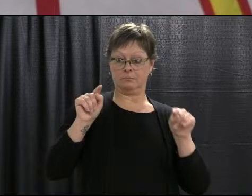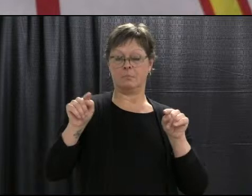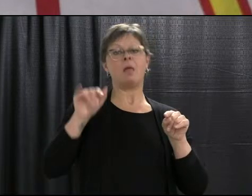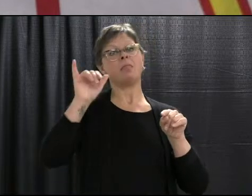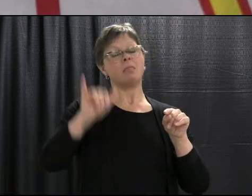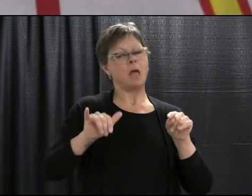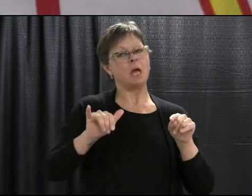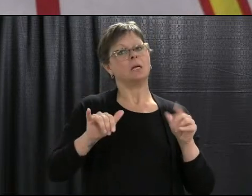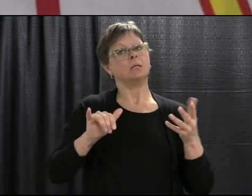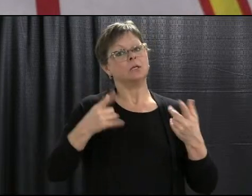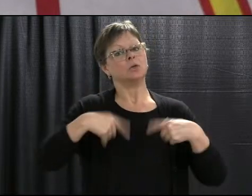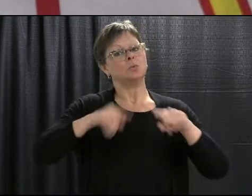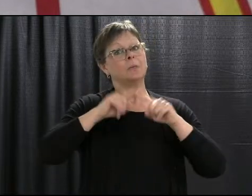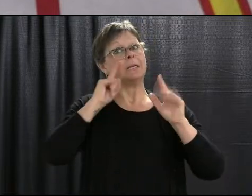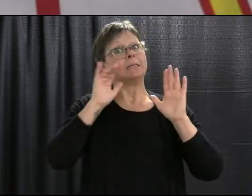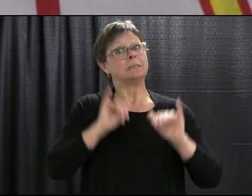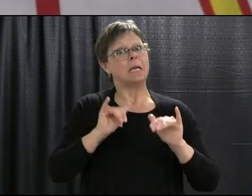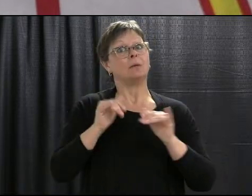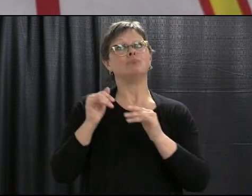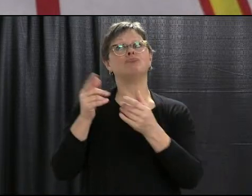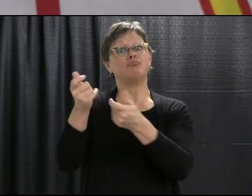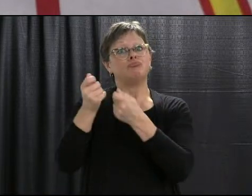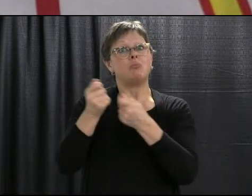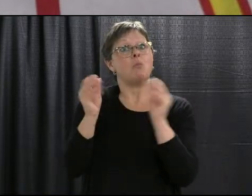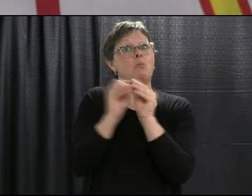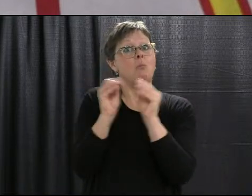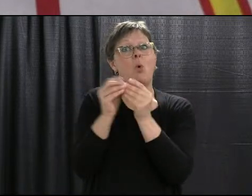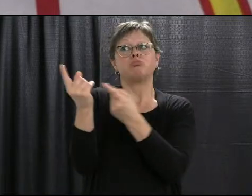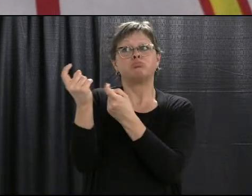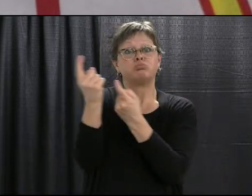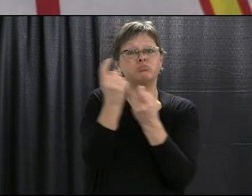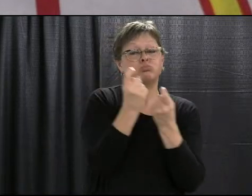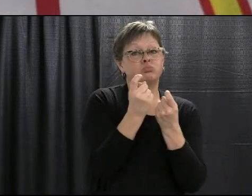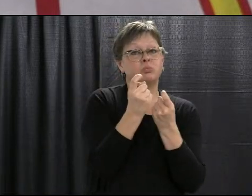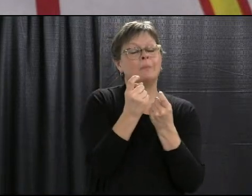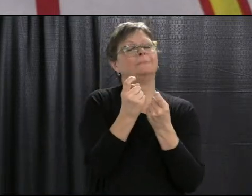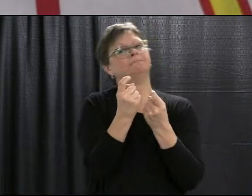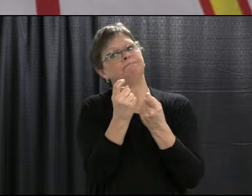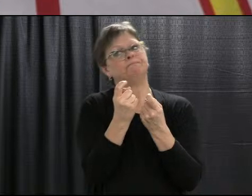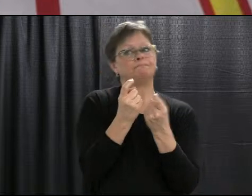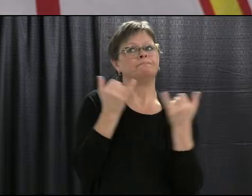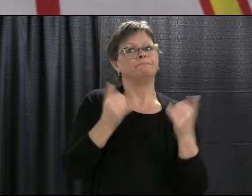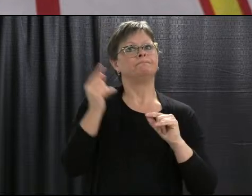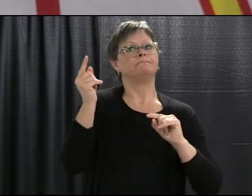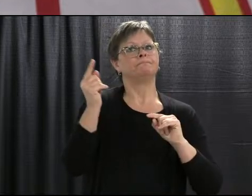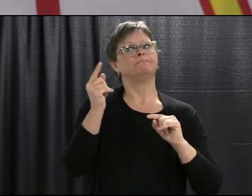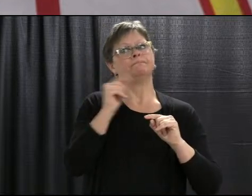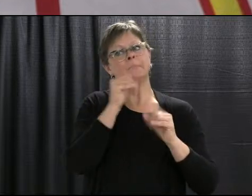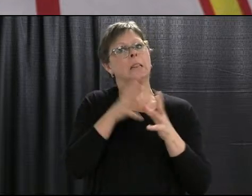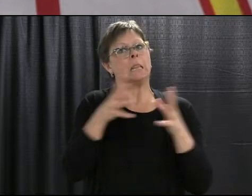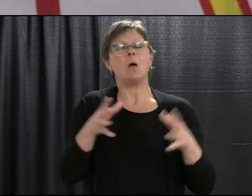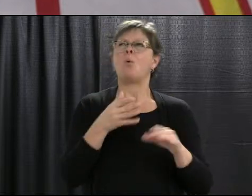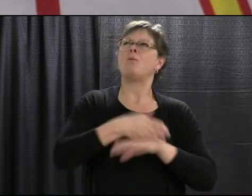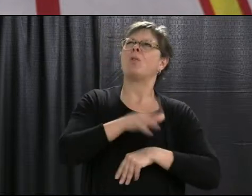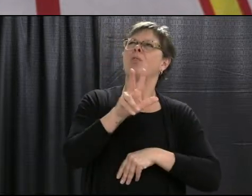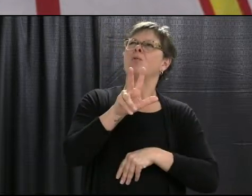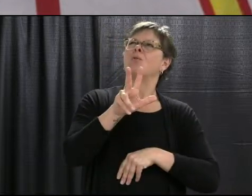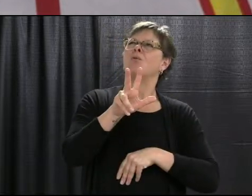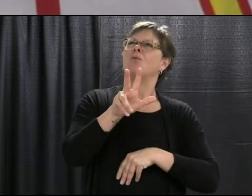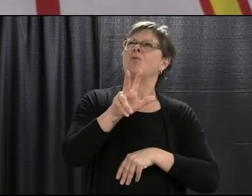anticipating significantly more. So we have had over